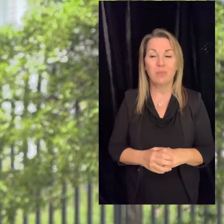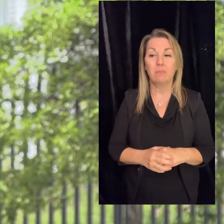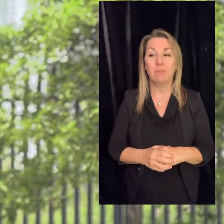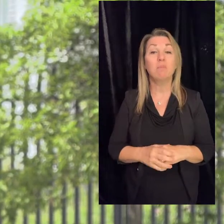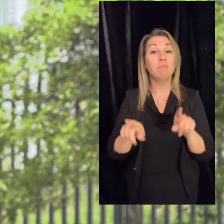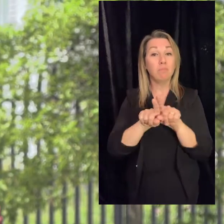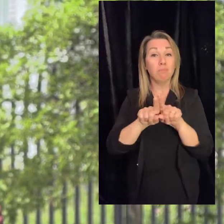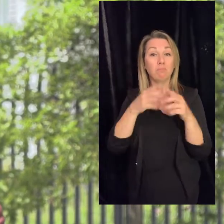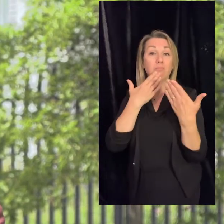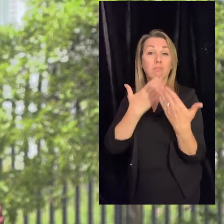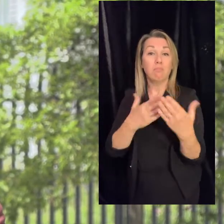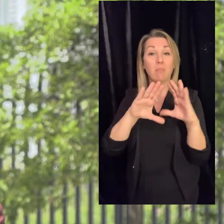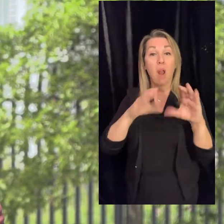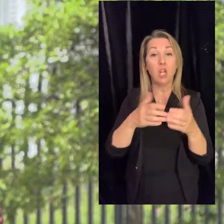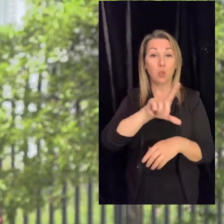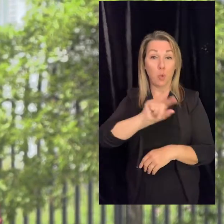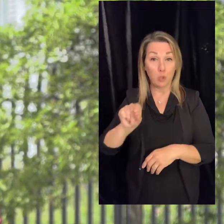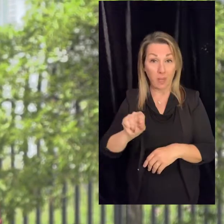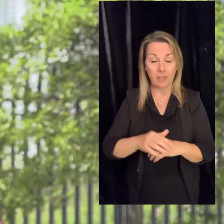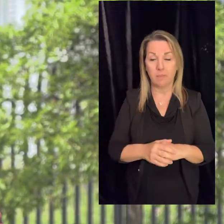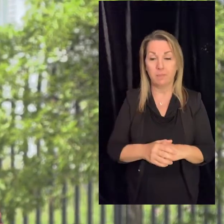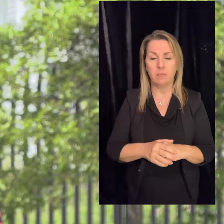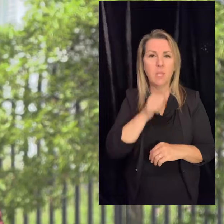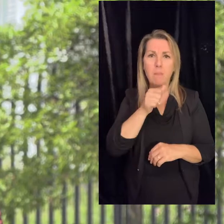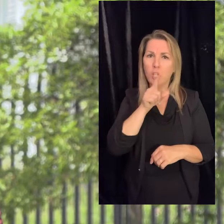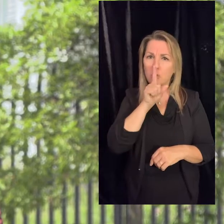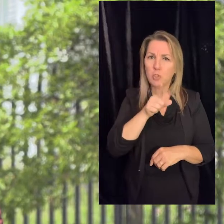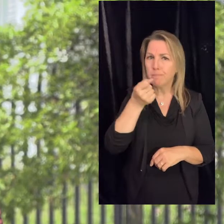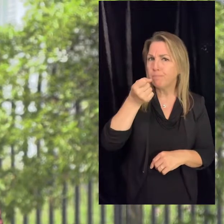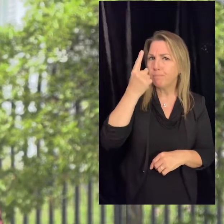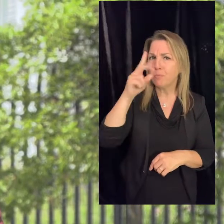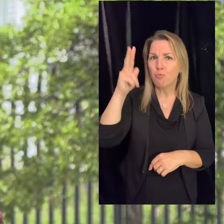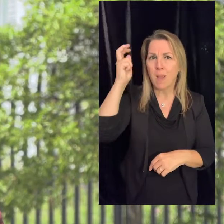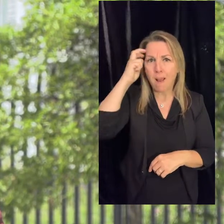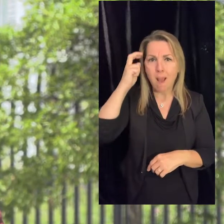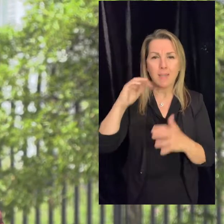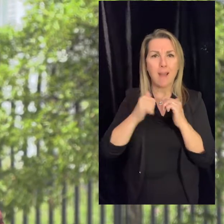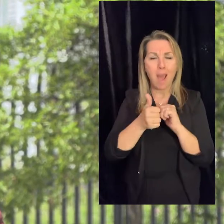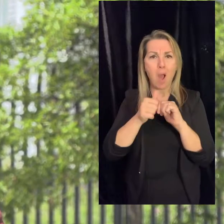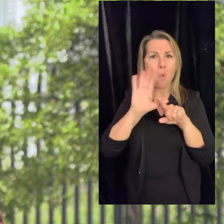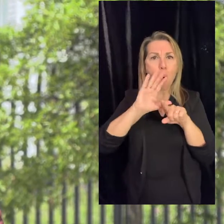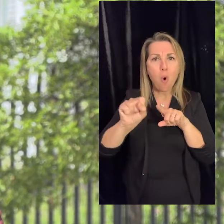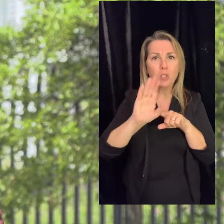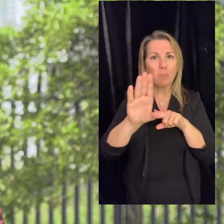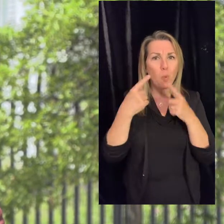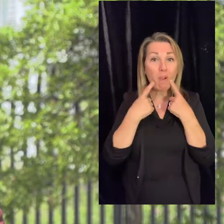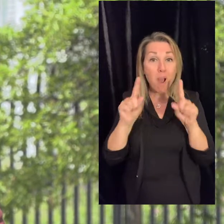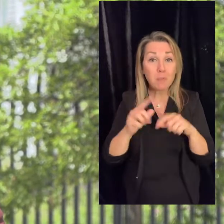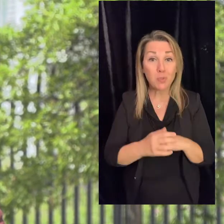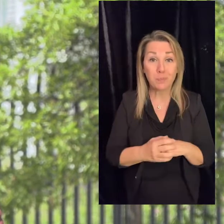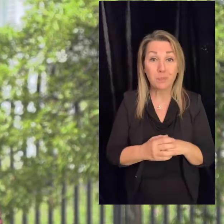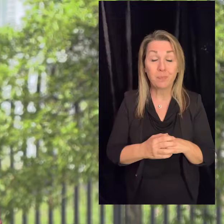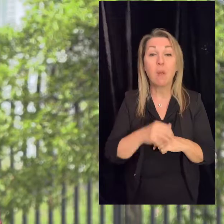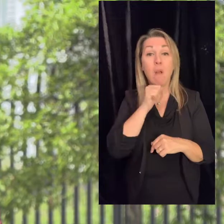give thanks to the class of 2020 because I don't think you understand how great of an accomplishment this is. Not